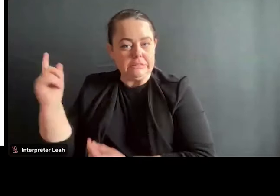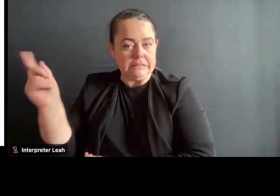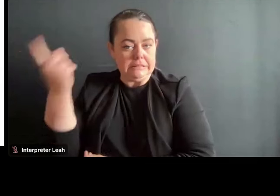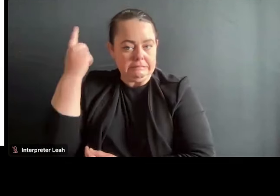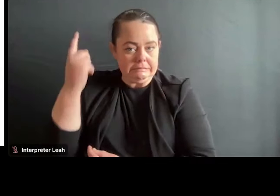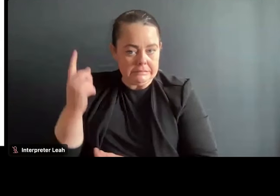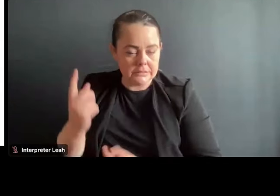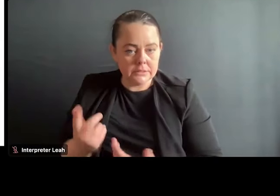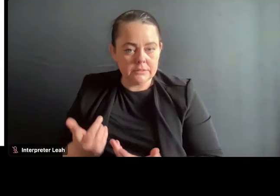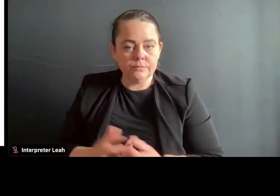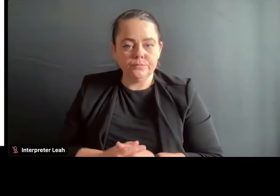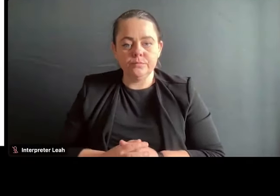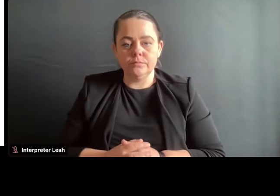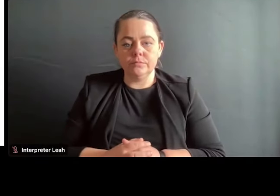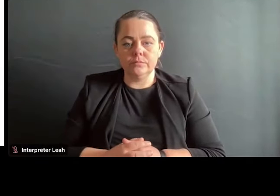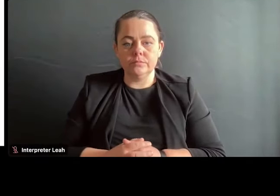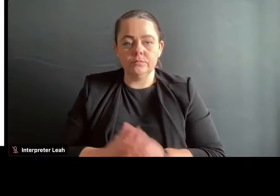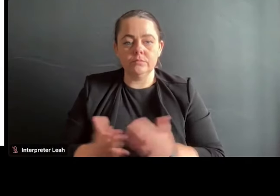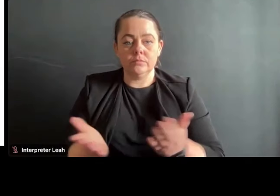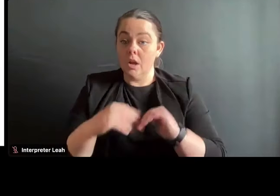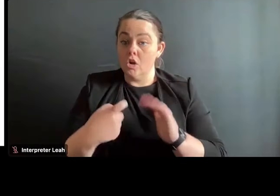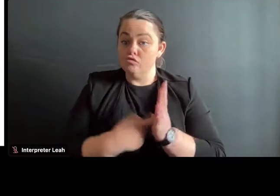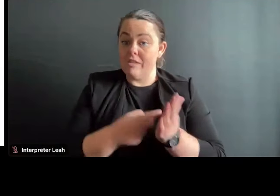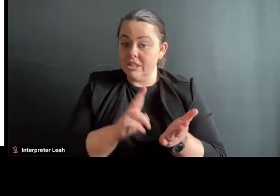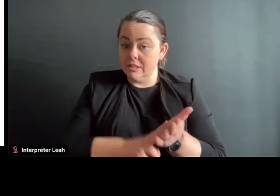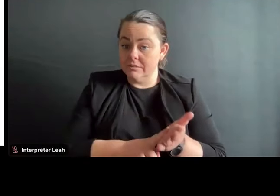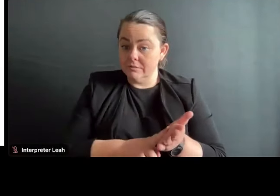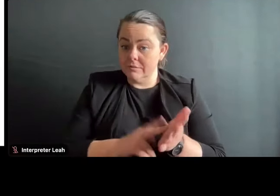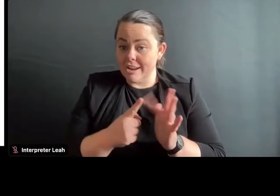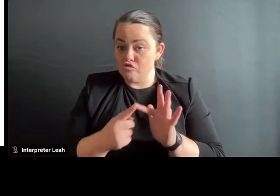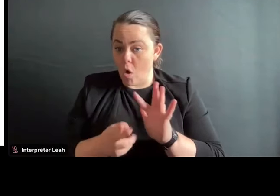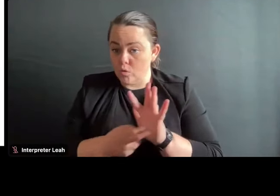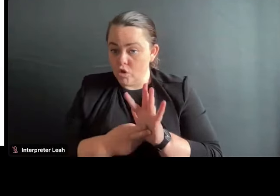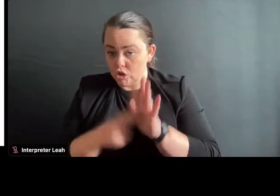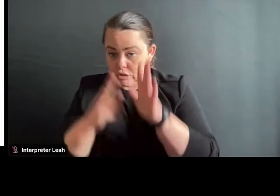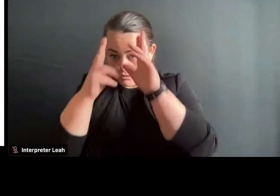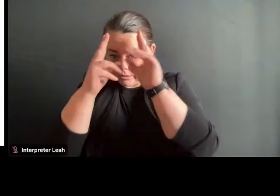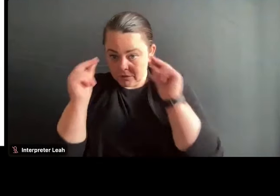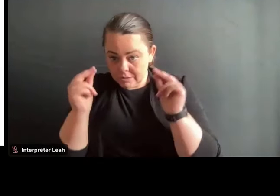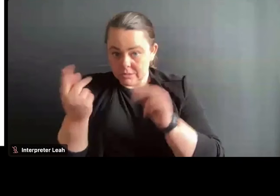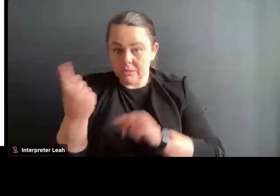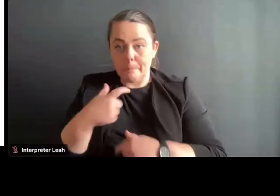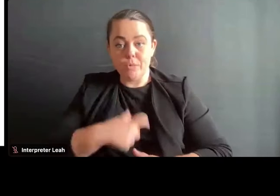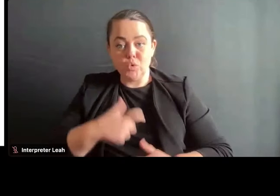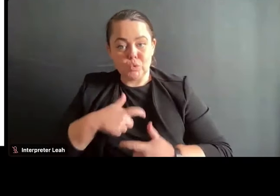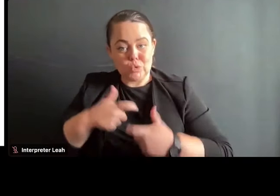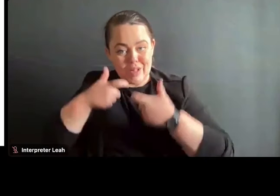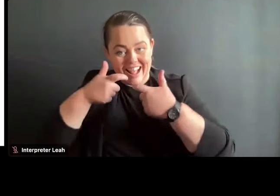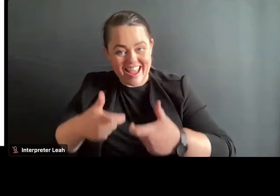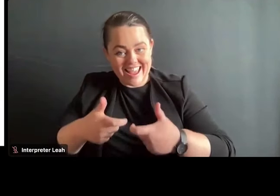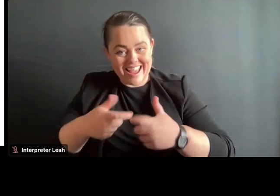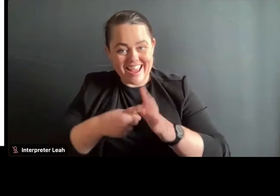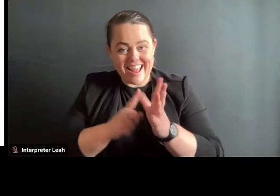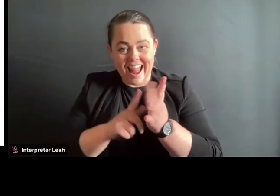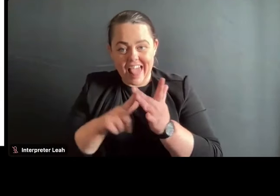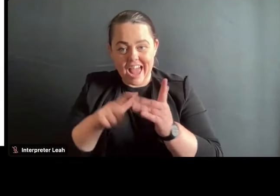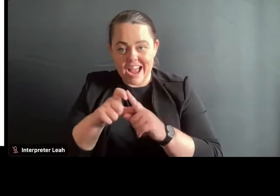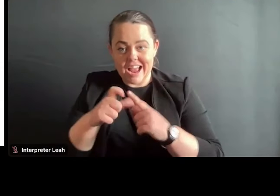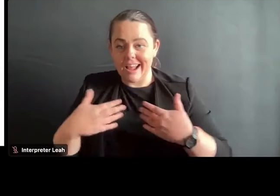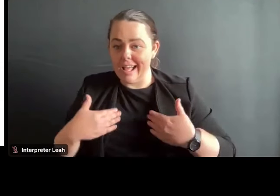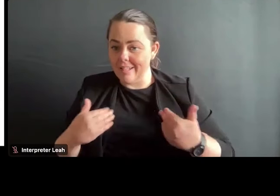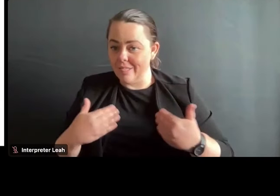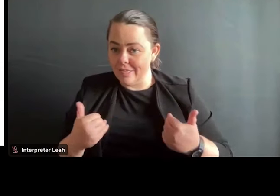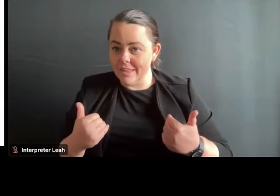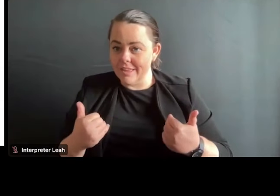looking at resident nurses, enrolled nurses, personal care, as well as allied health and other staff. This is a bit different to many home